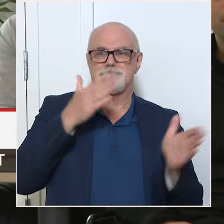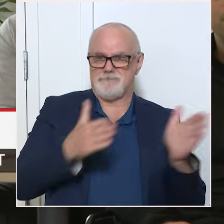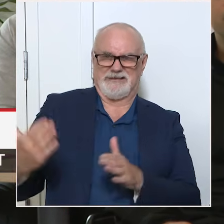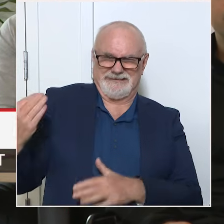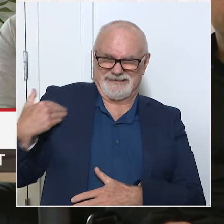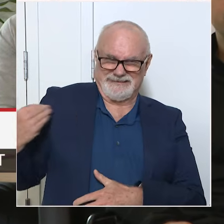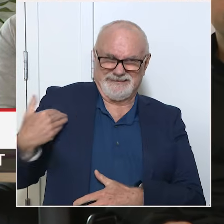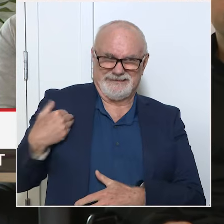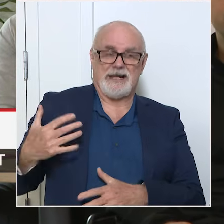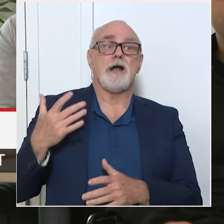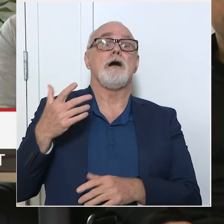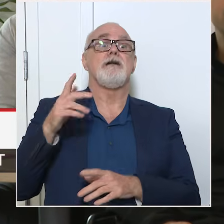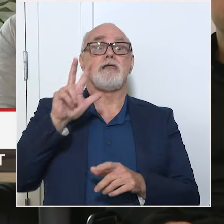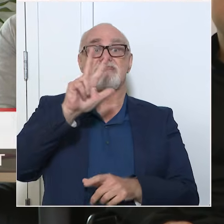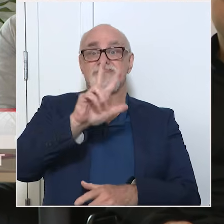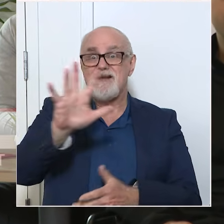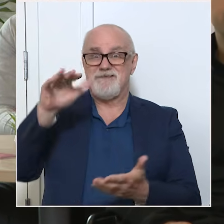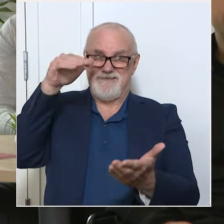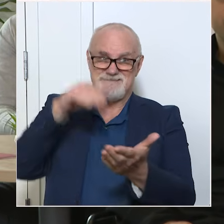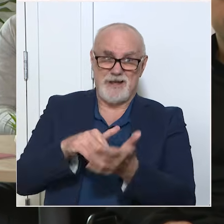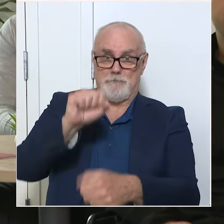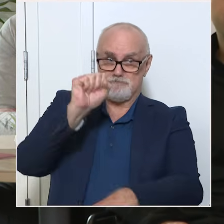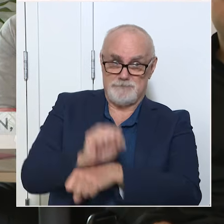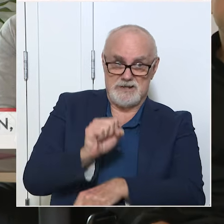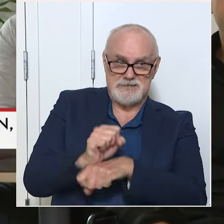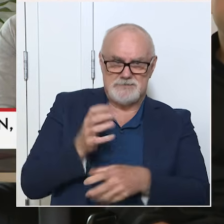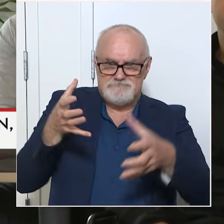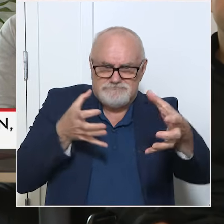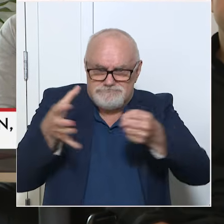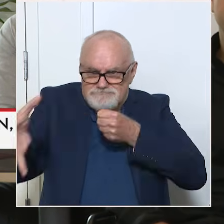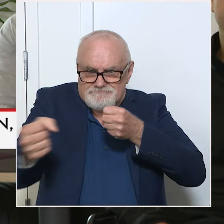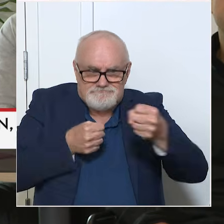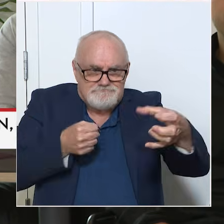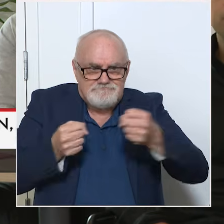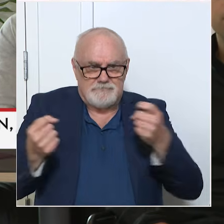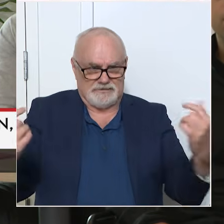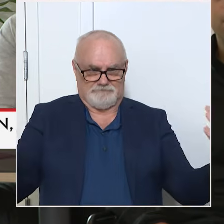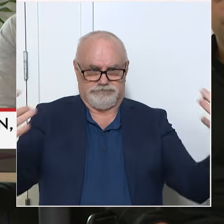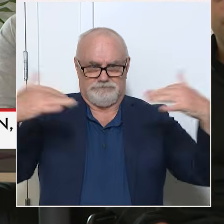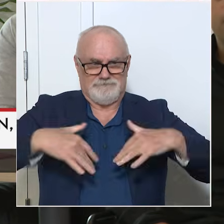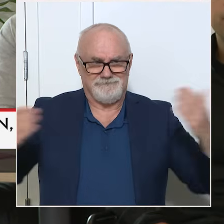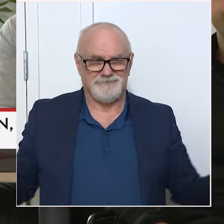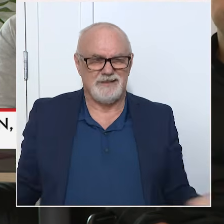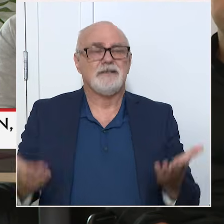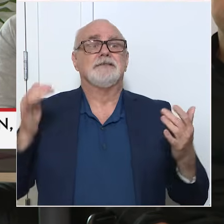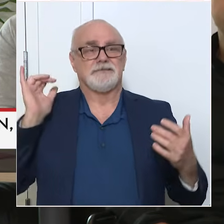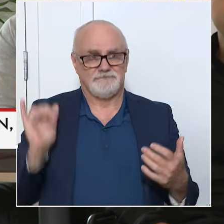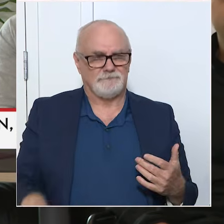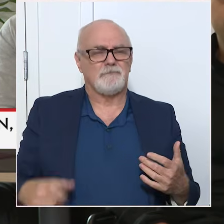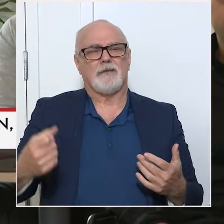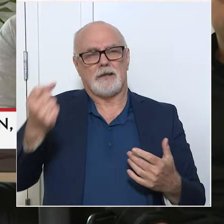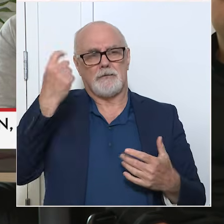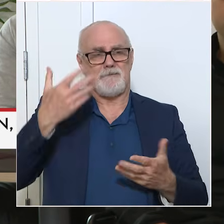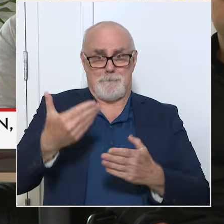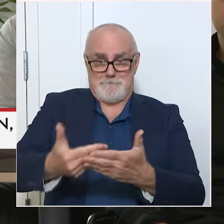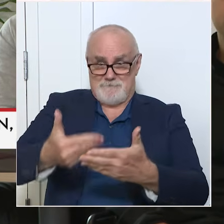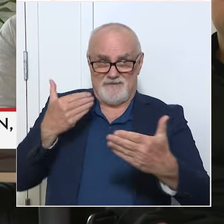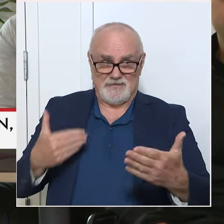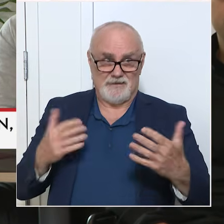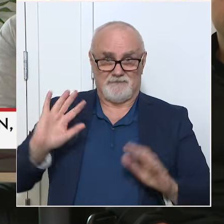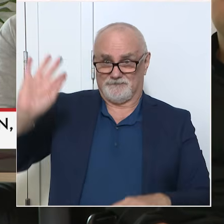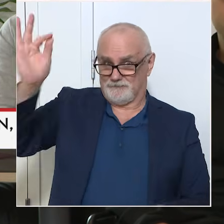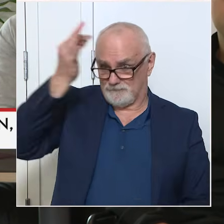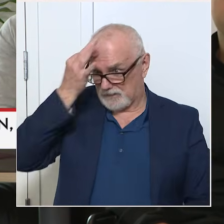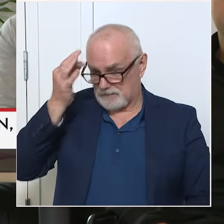jobs from these high growth sectors and diversifying our economy. That was prior to all the changes in the federal